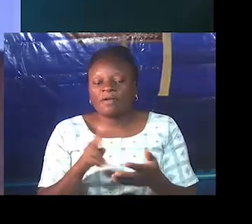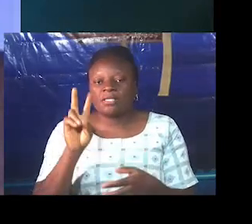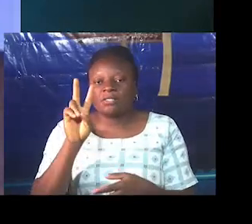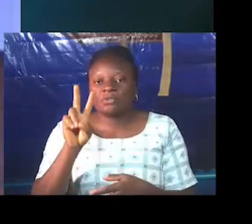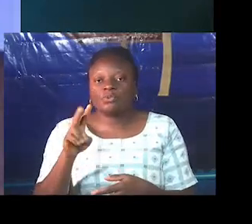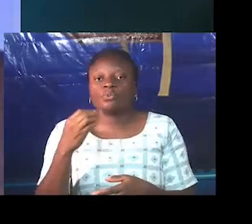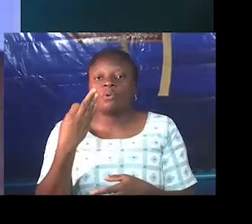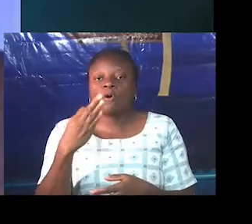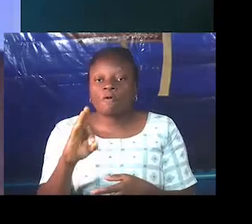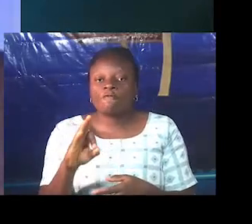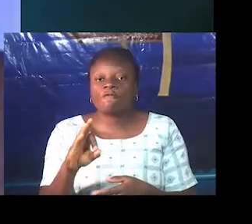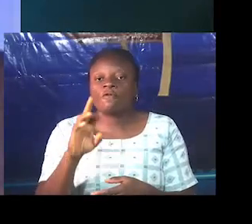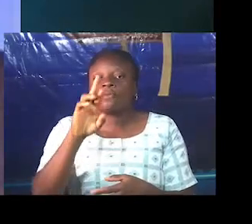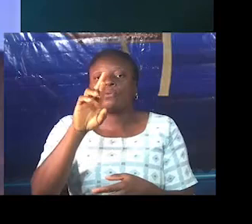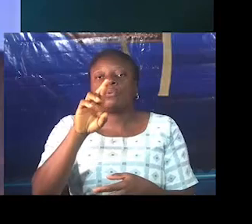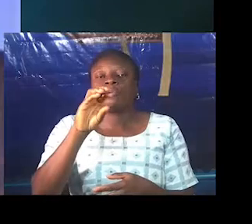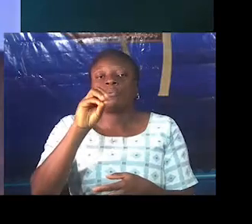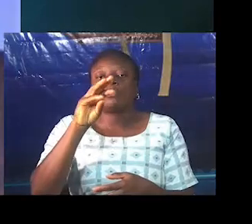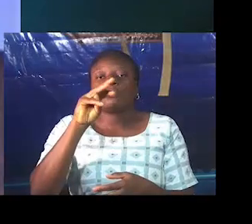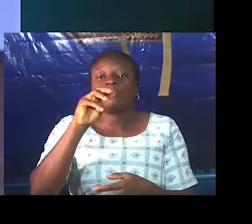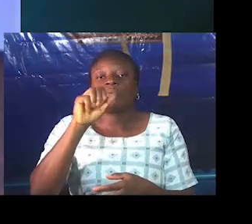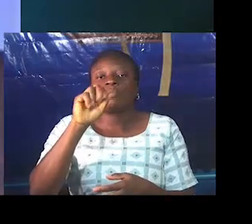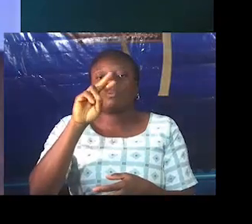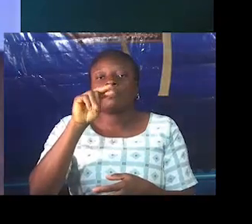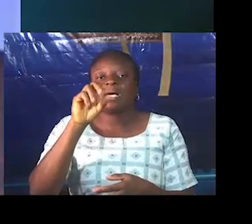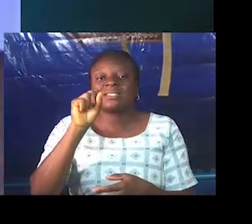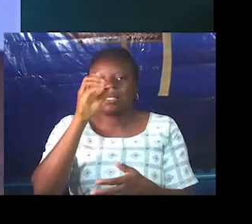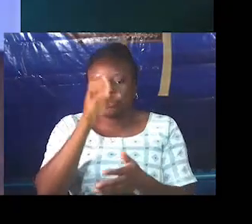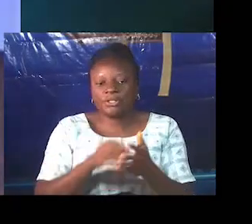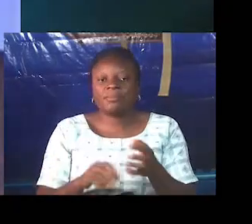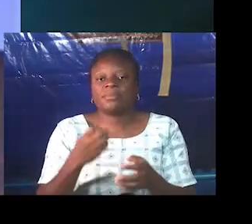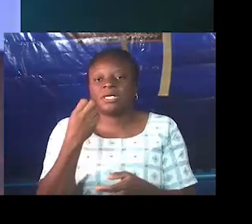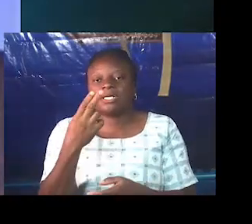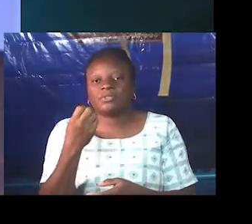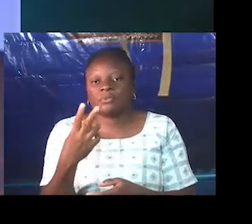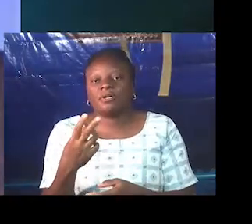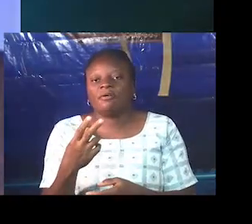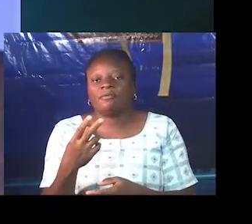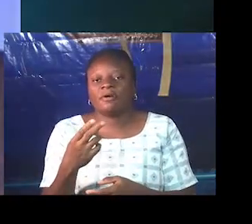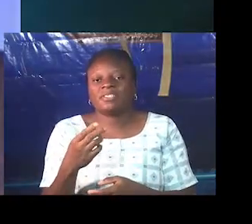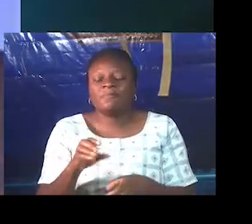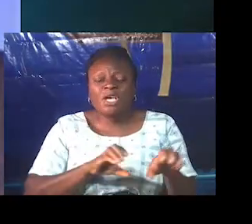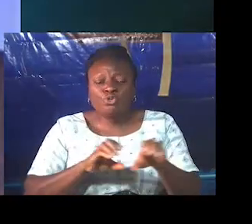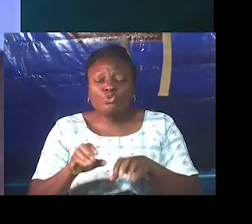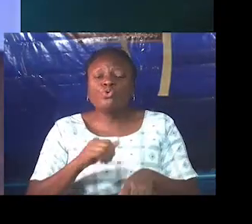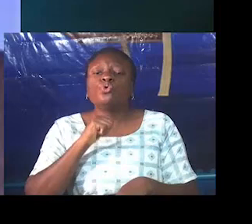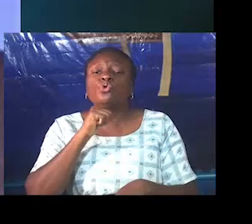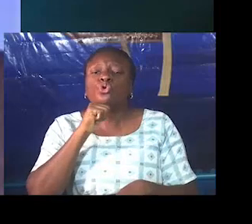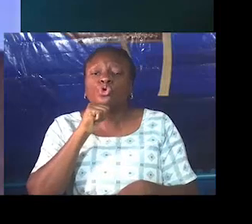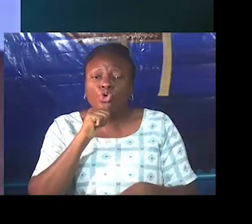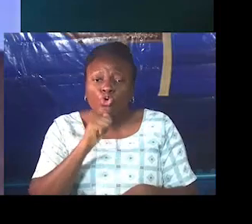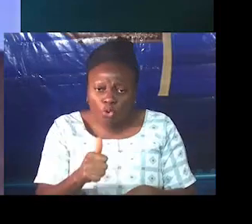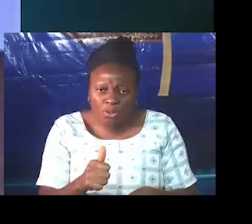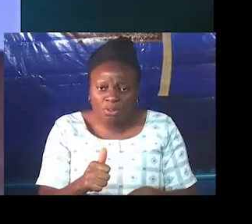Romans chapter 12 verse 2. Now good news says, do not conform outwardly to